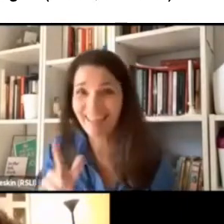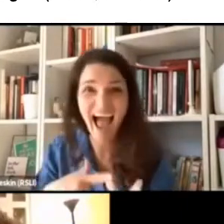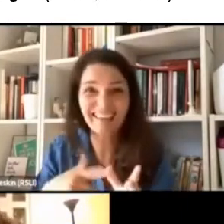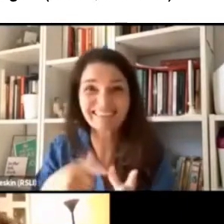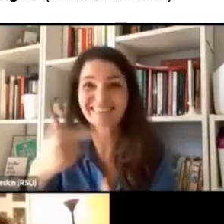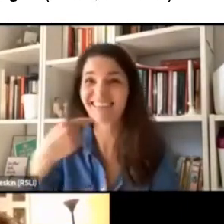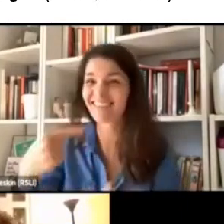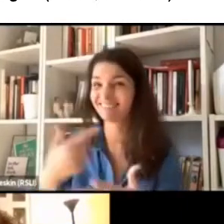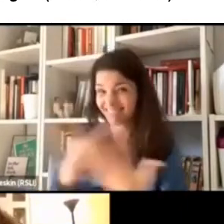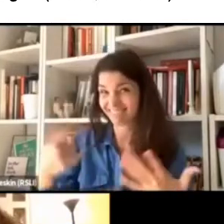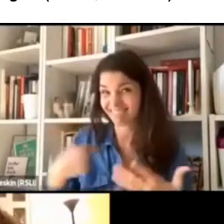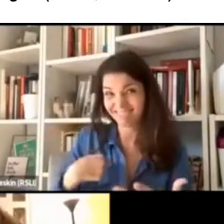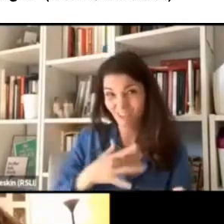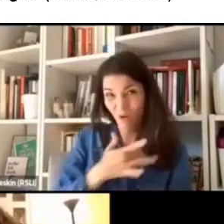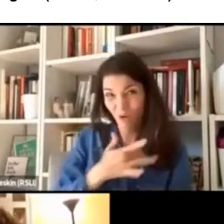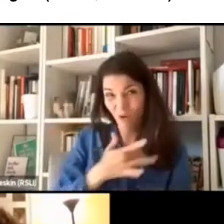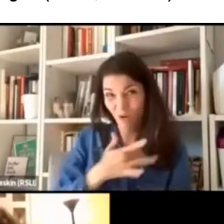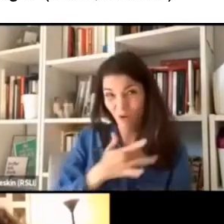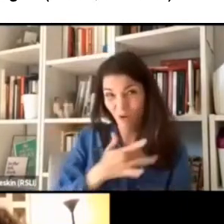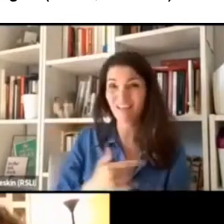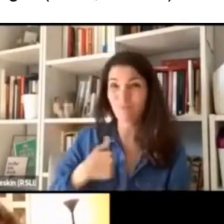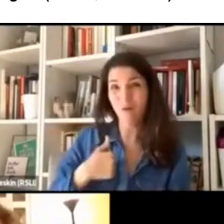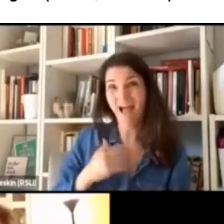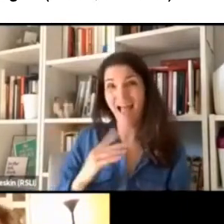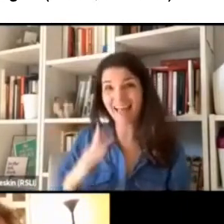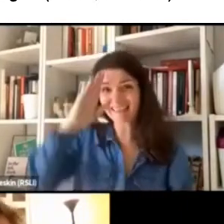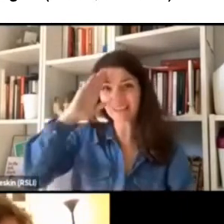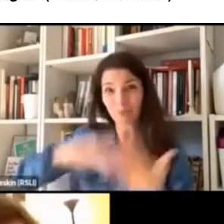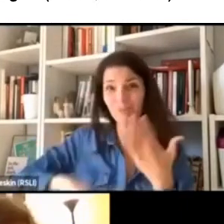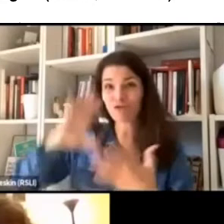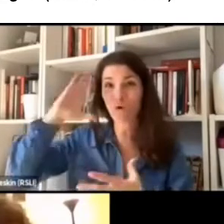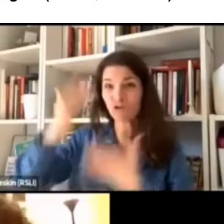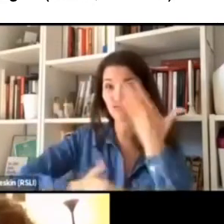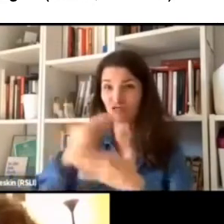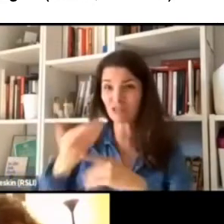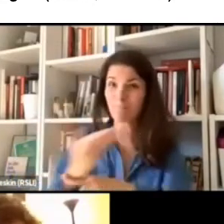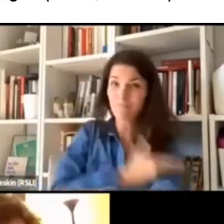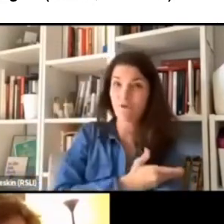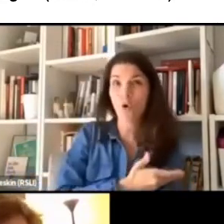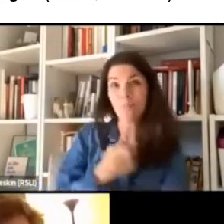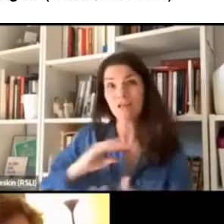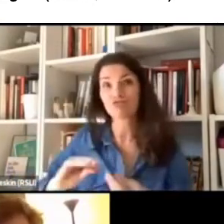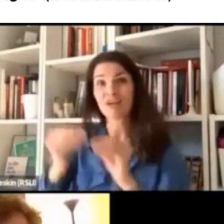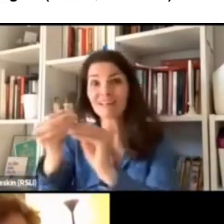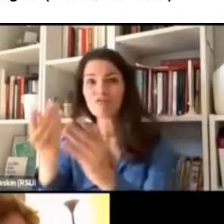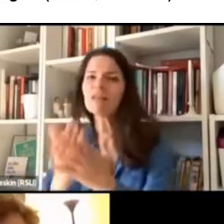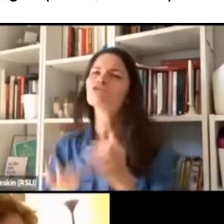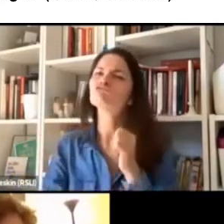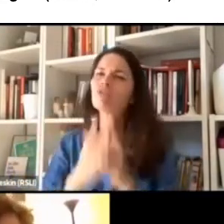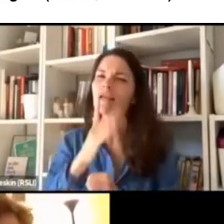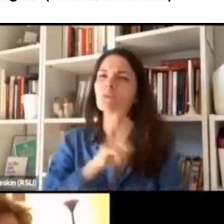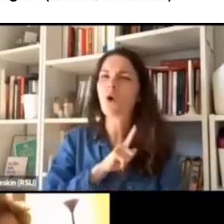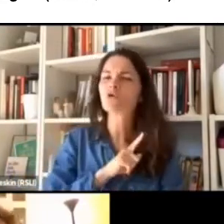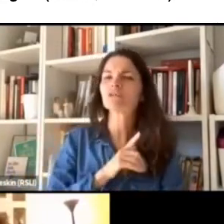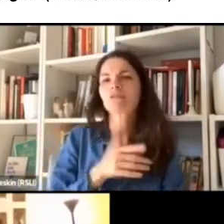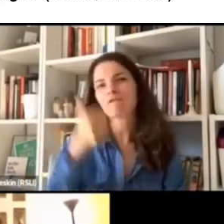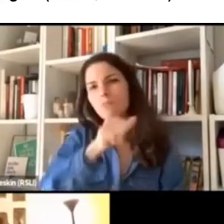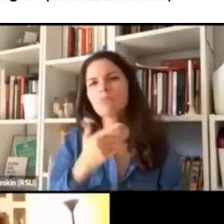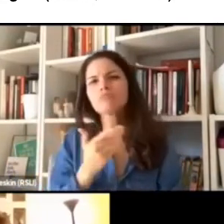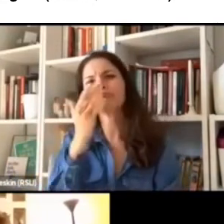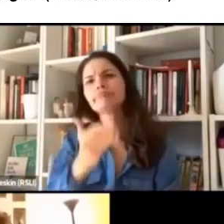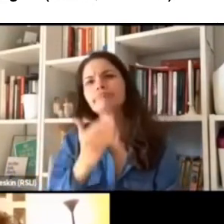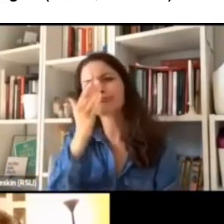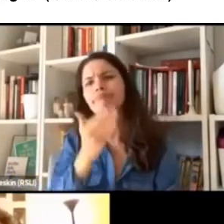to my introduction to accessible theatre has actually, it's strange because I used to obviously go to the theatre and listen to, you'd